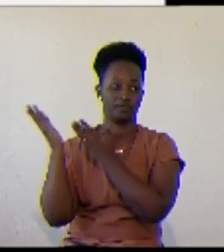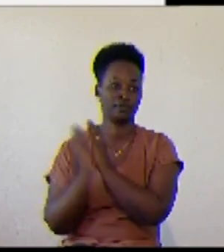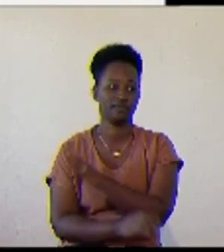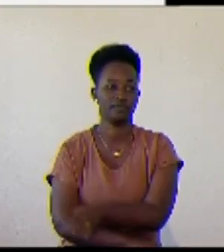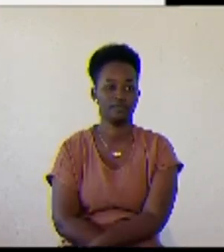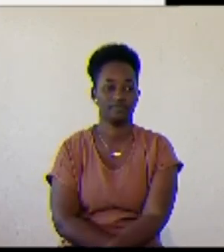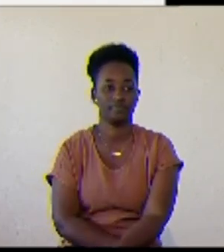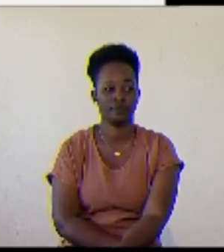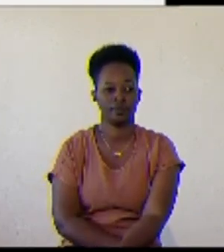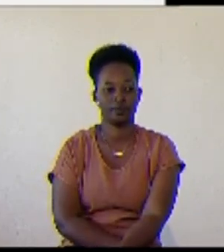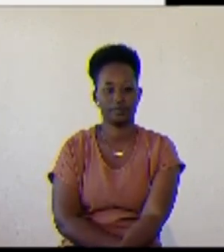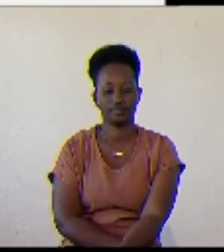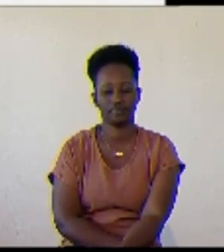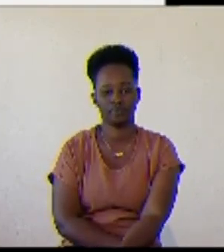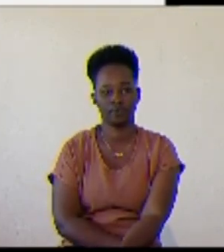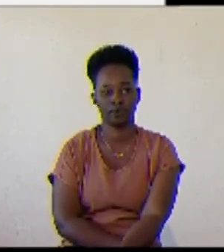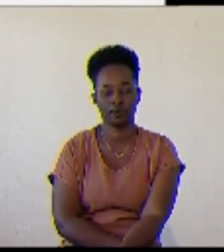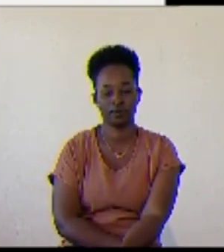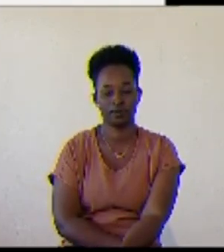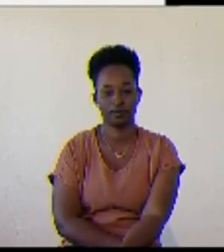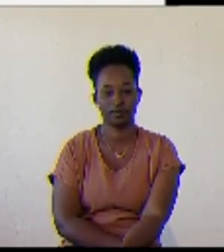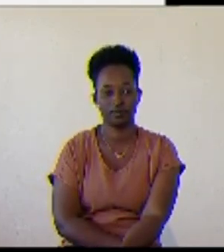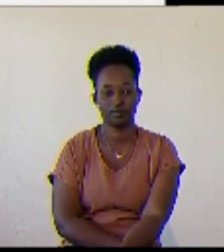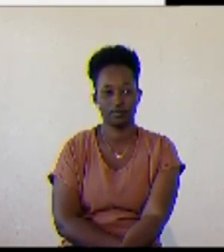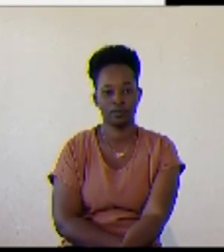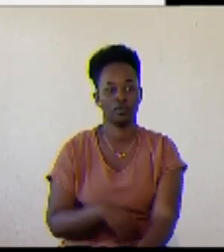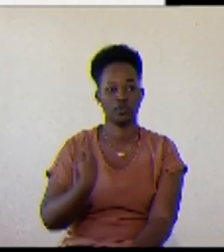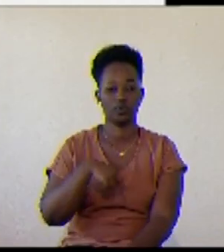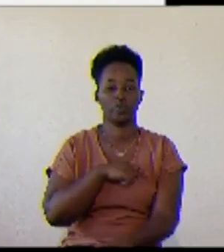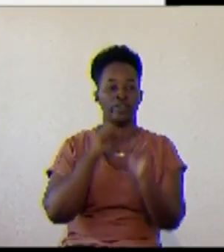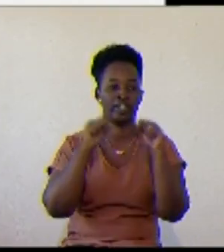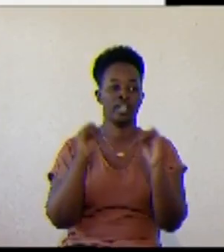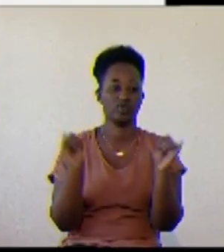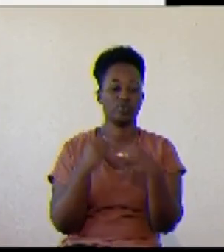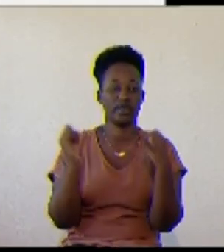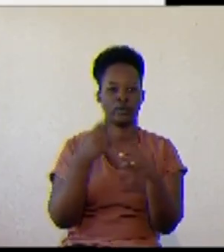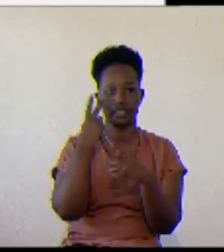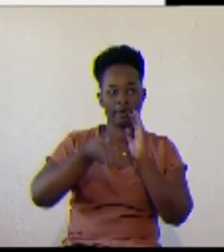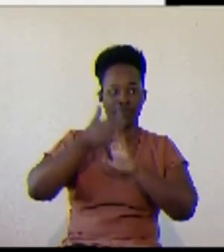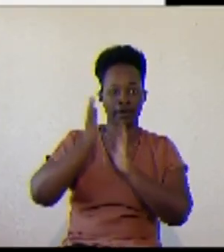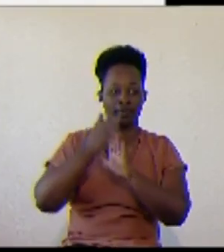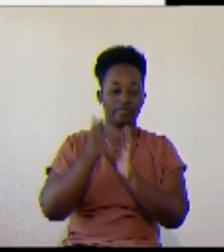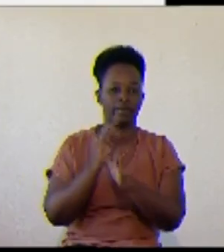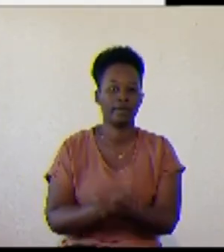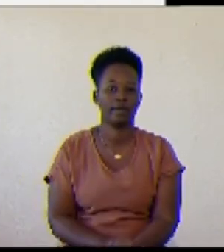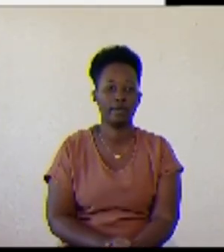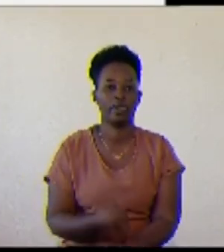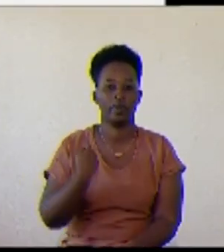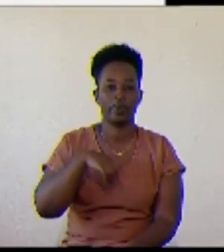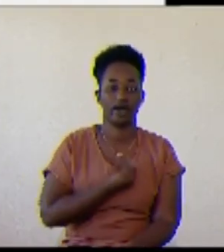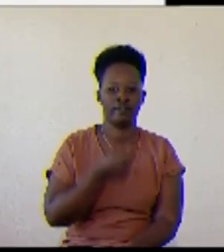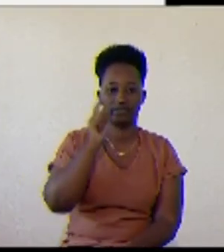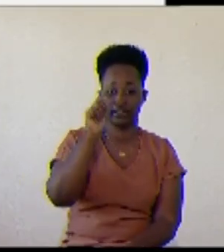function of that. So we can try to look at it very fast. We have the total